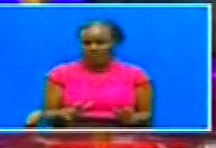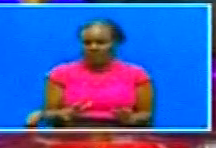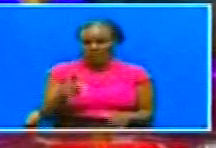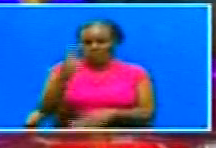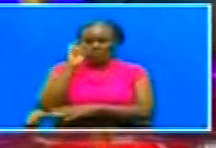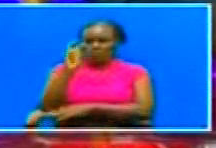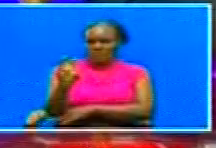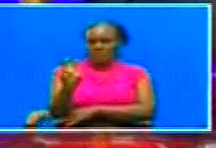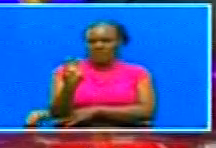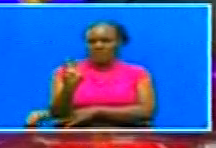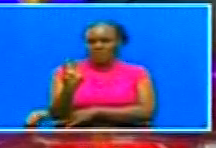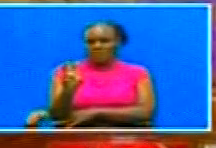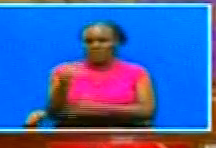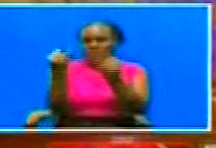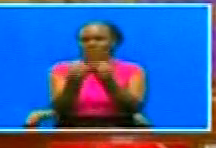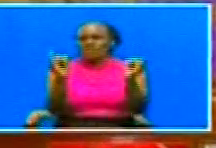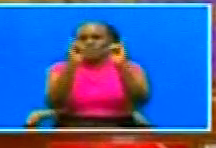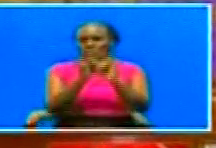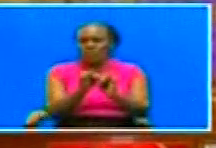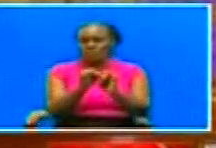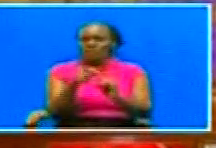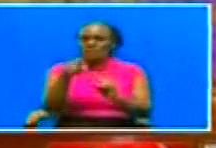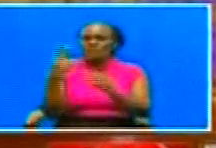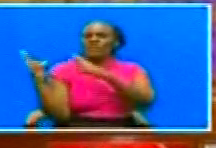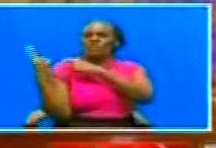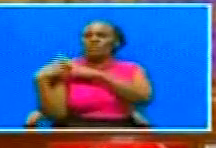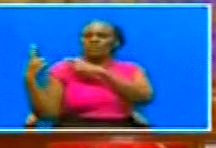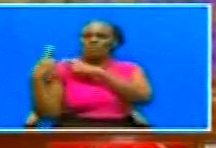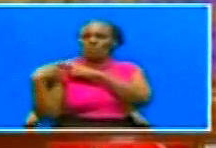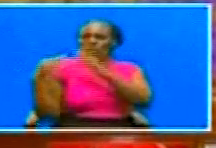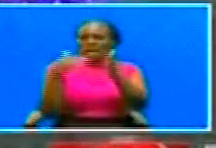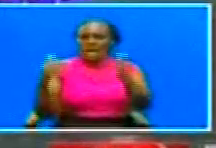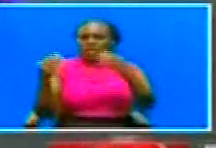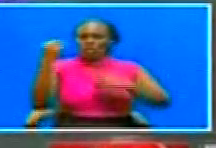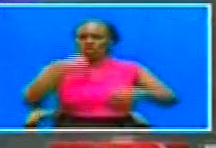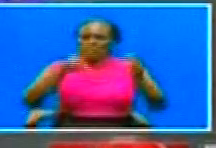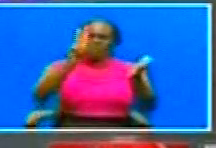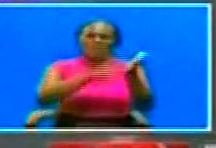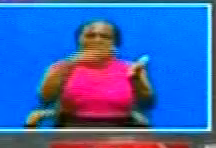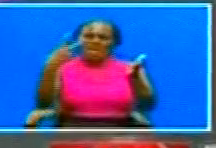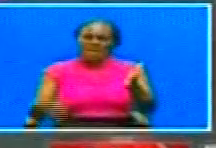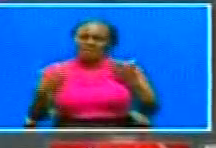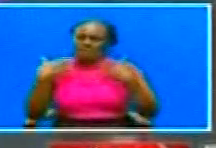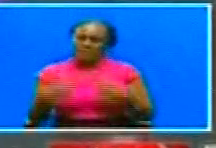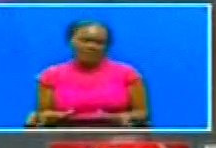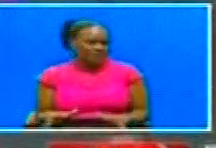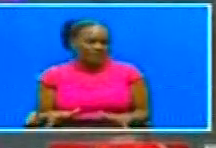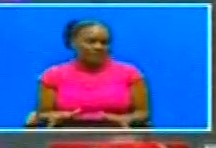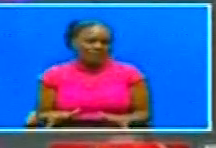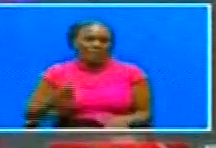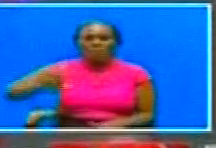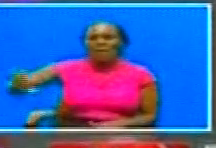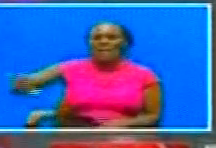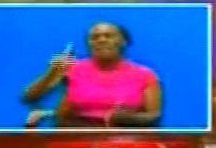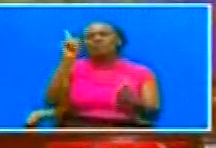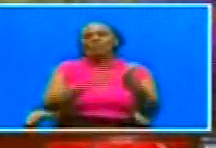look at the institutions that are supposed to be dealing with anti-corruption, they have failed you, what is left?